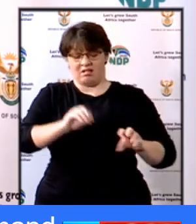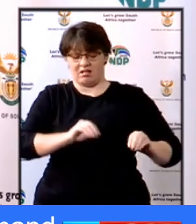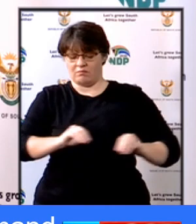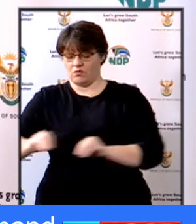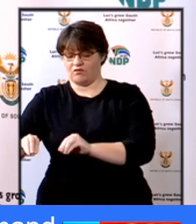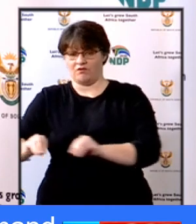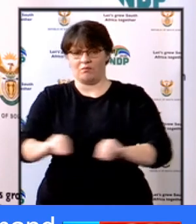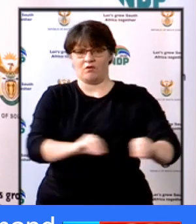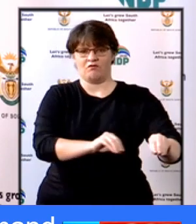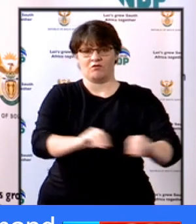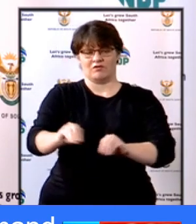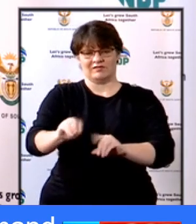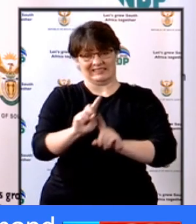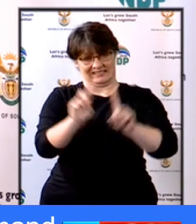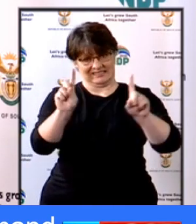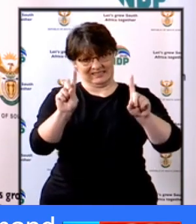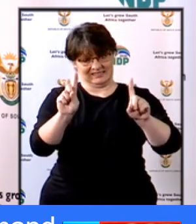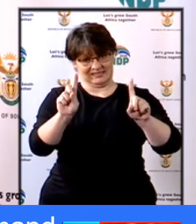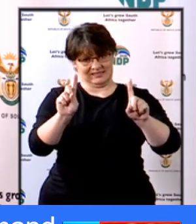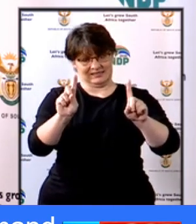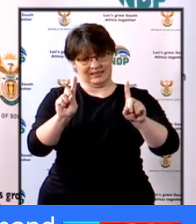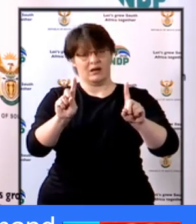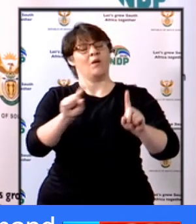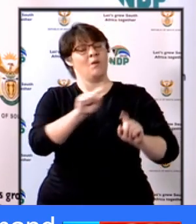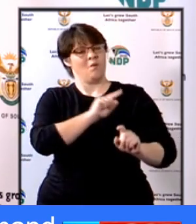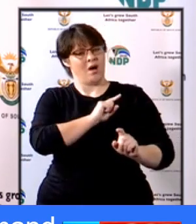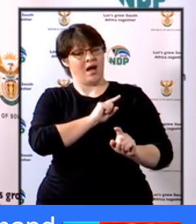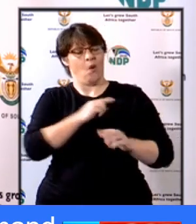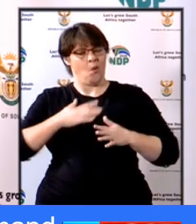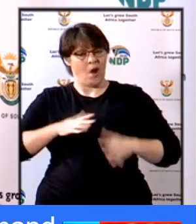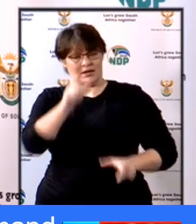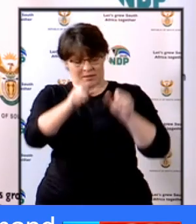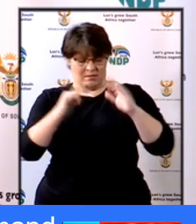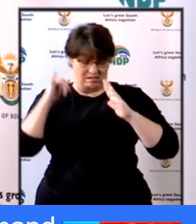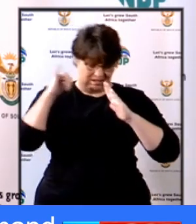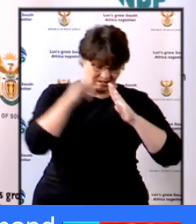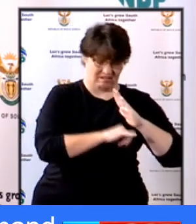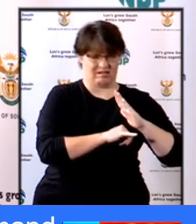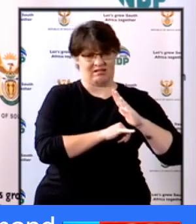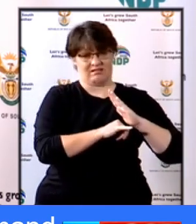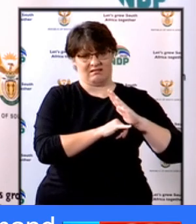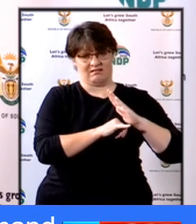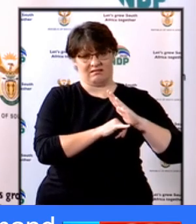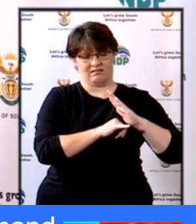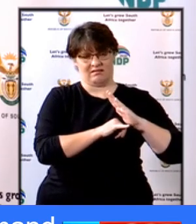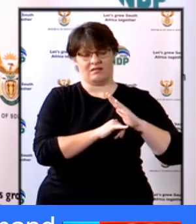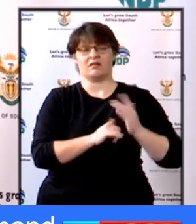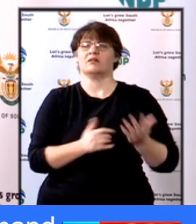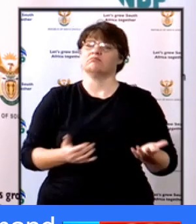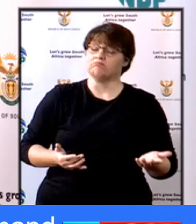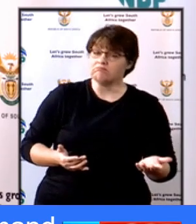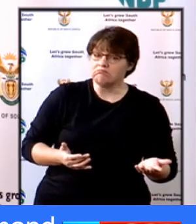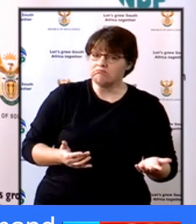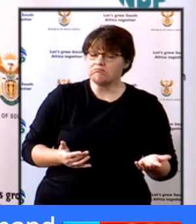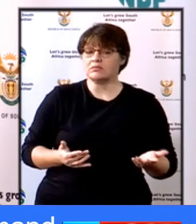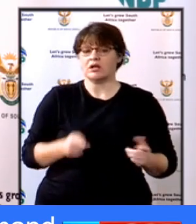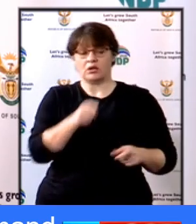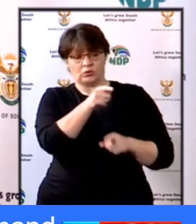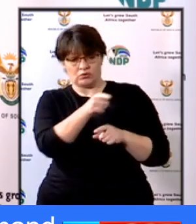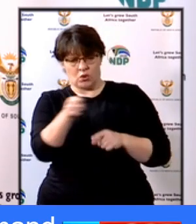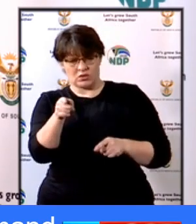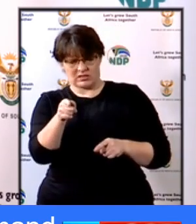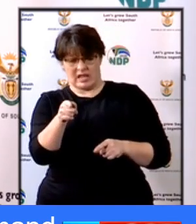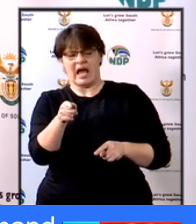of all of us, to keep as many of us at home, except those who were undertaking the